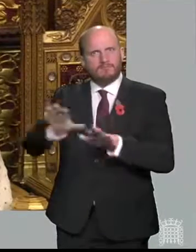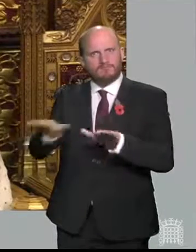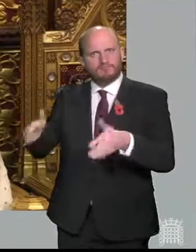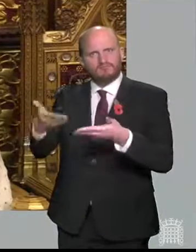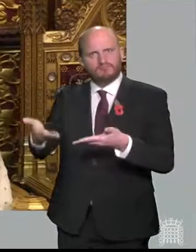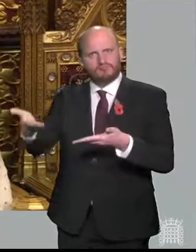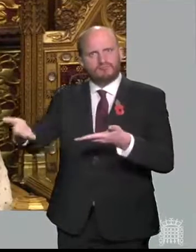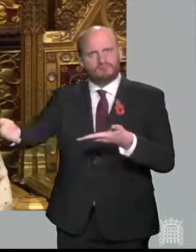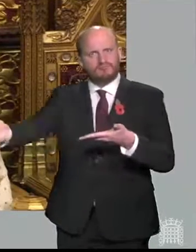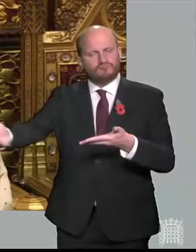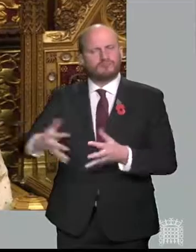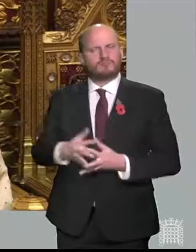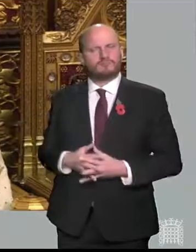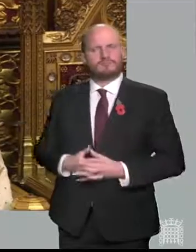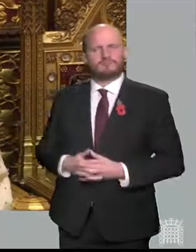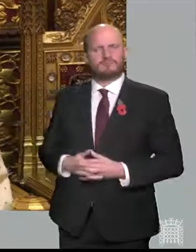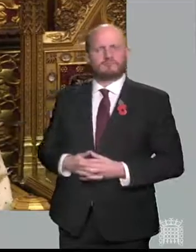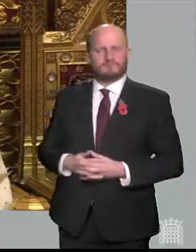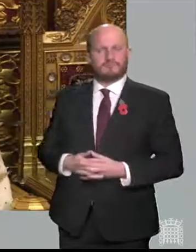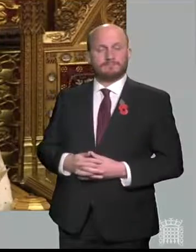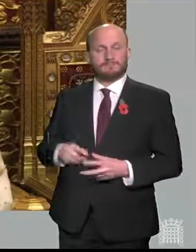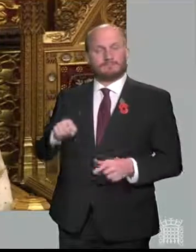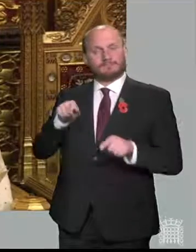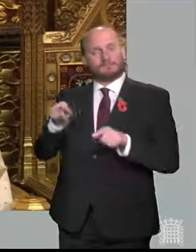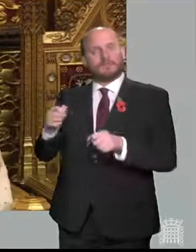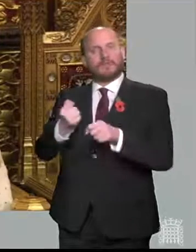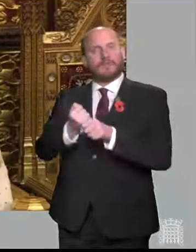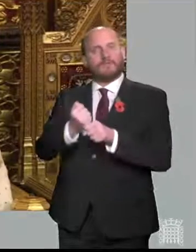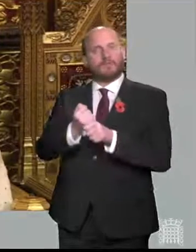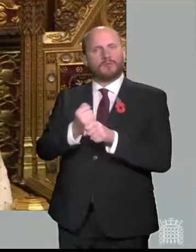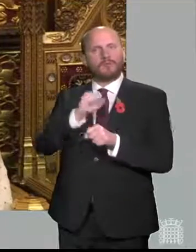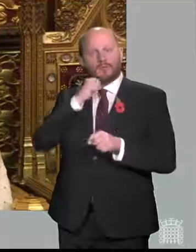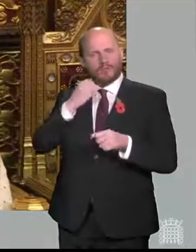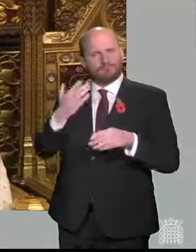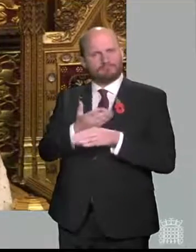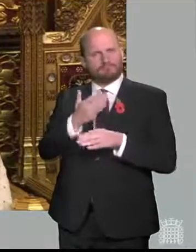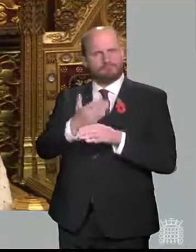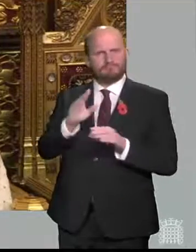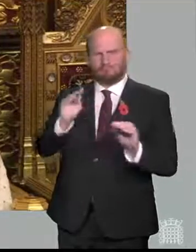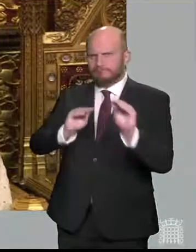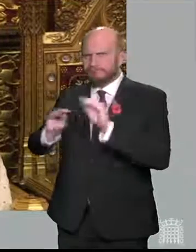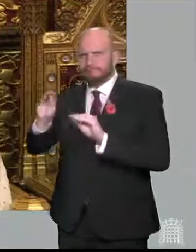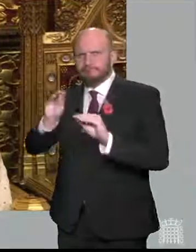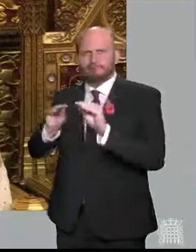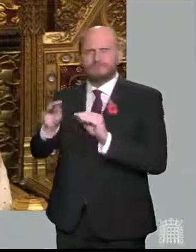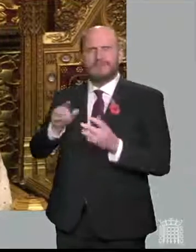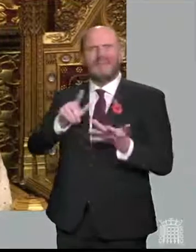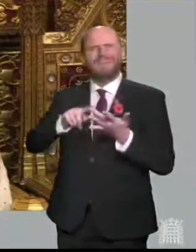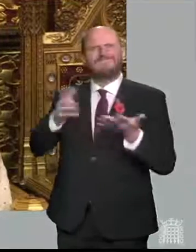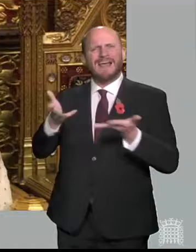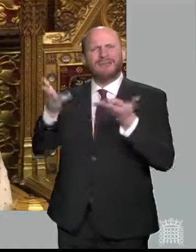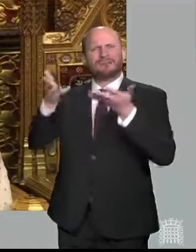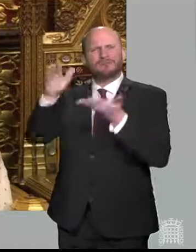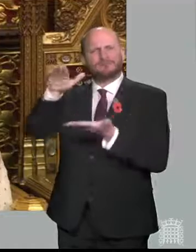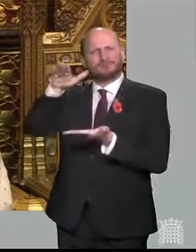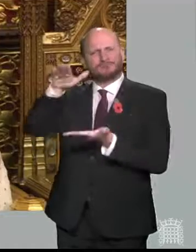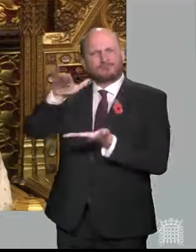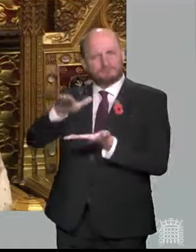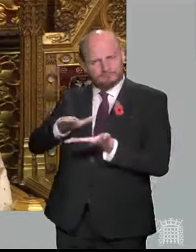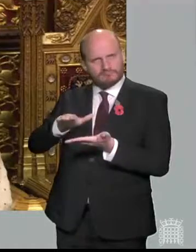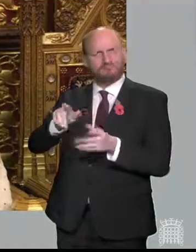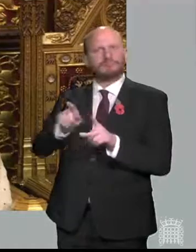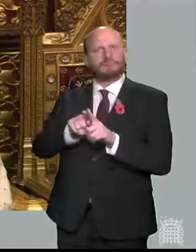My government will continue to take action to bring down inflation, to ease the cost of living